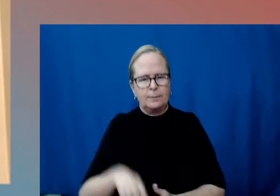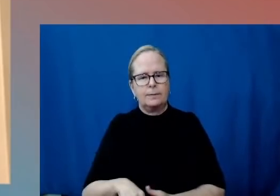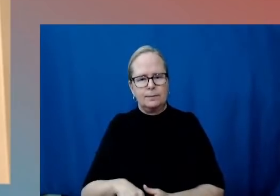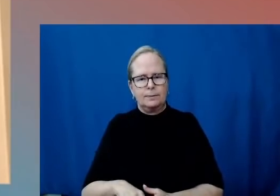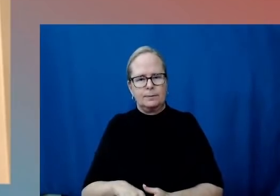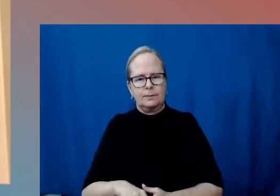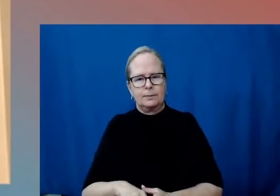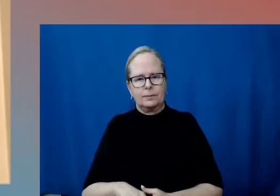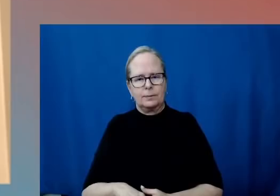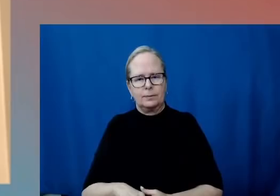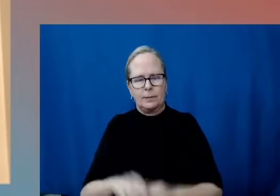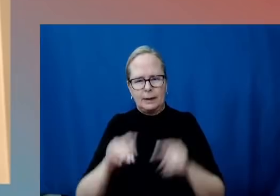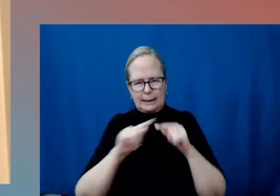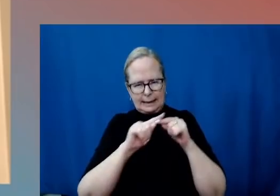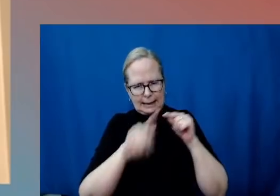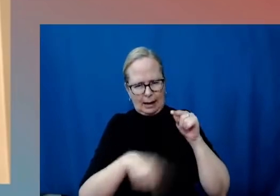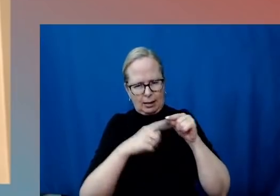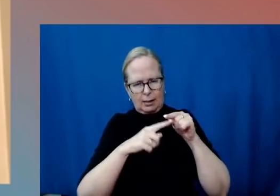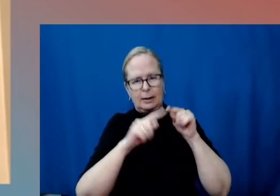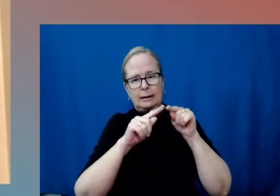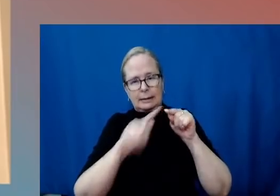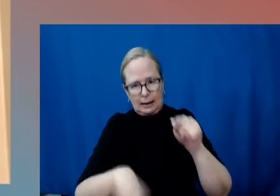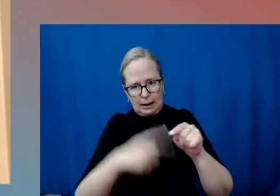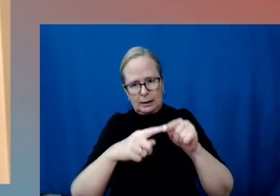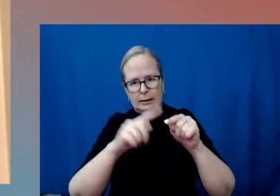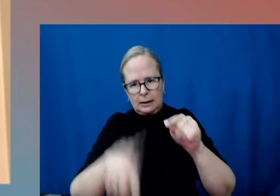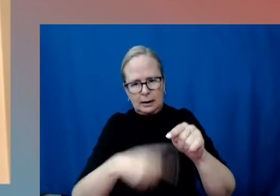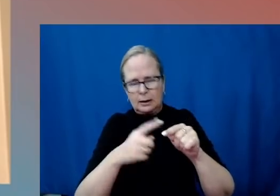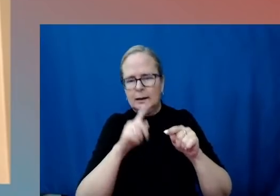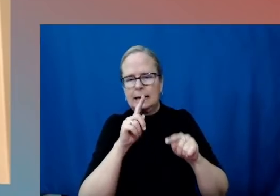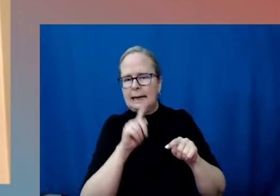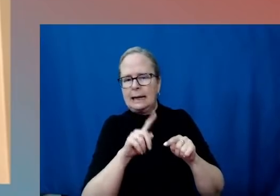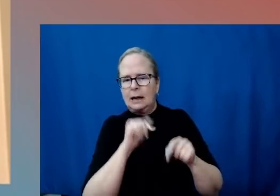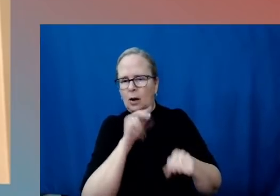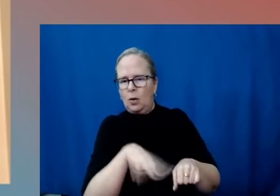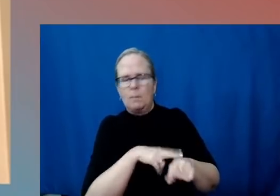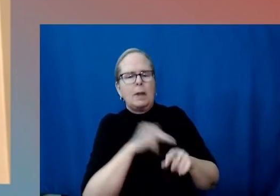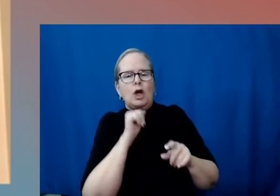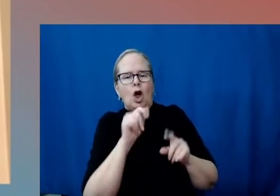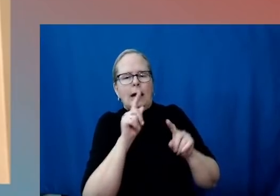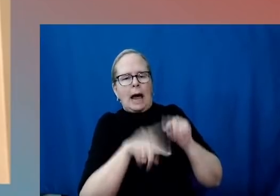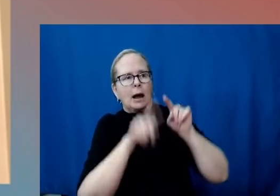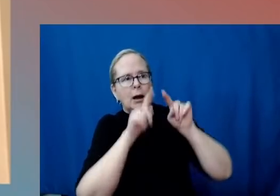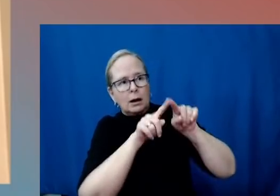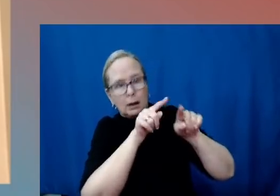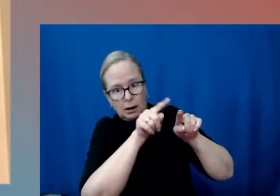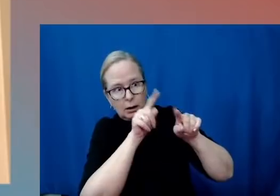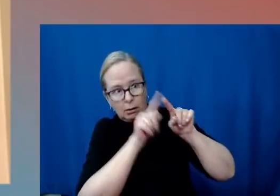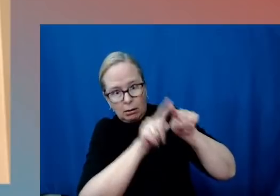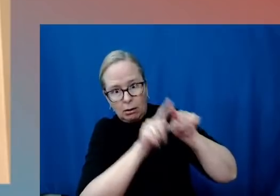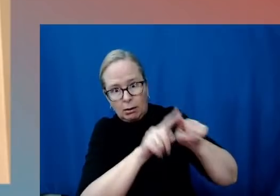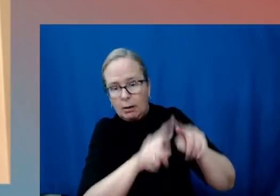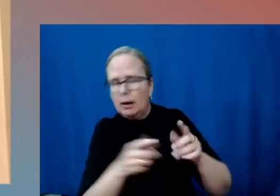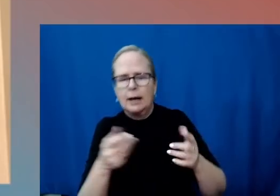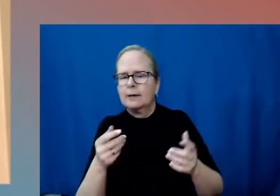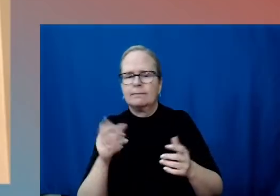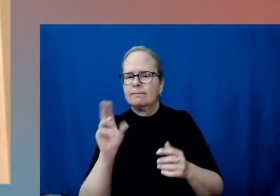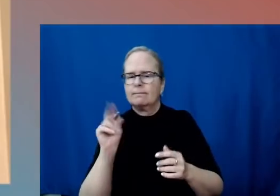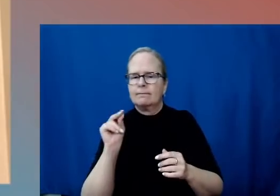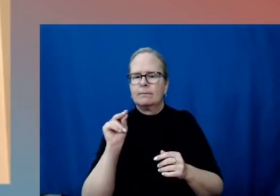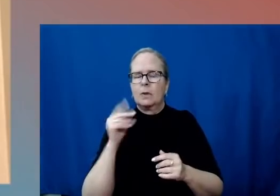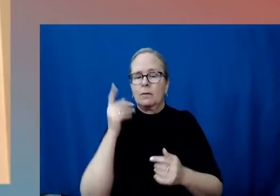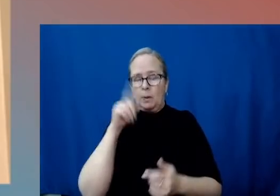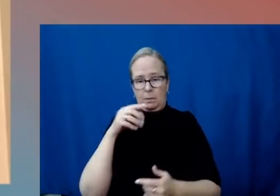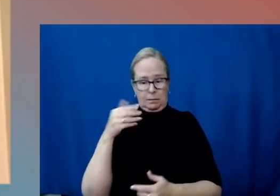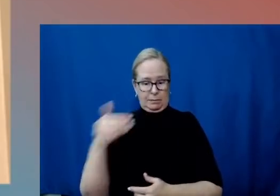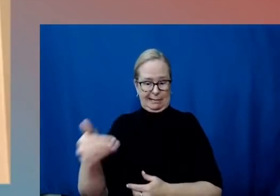So I think the cyclicality, it's not a natural cyclicality. So we cannot count on it that, okay, the next wave will be in